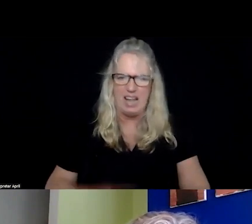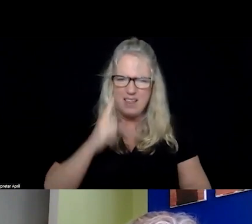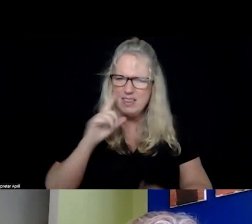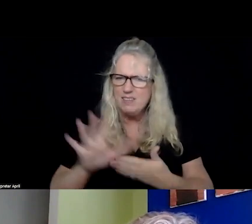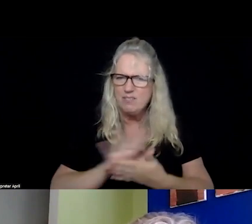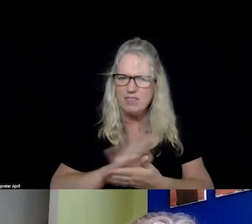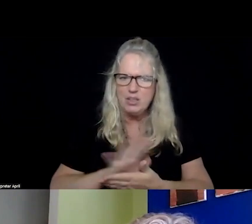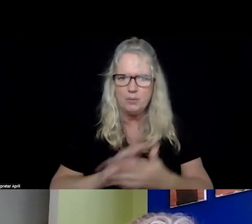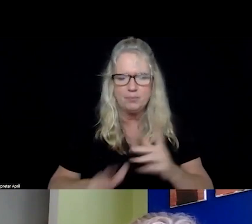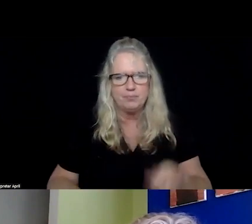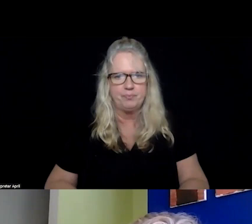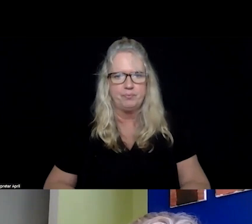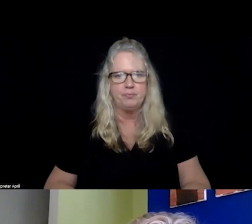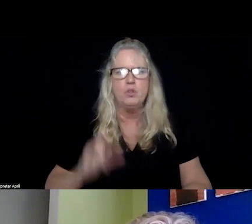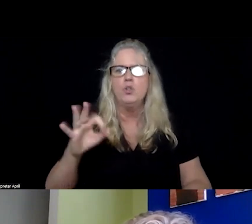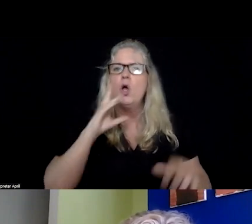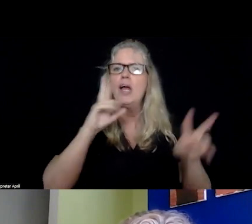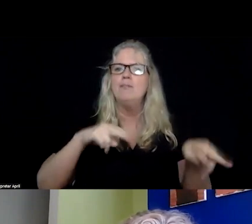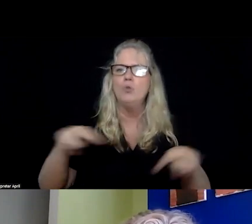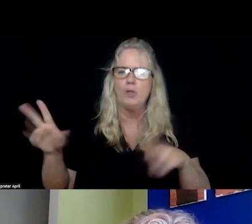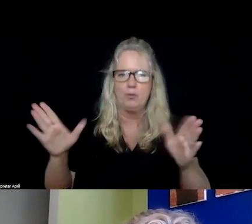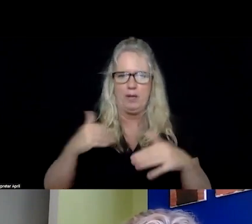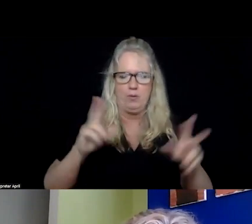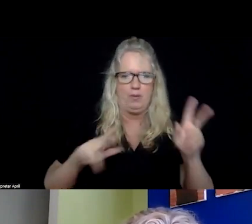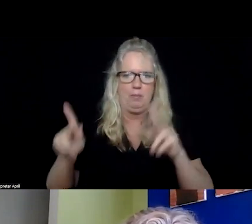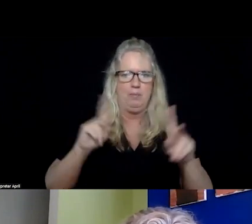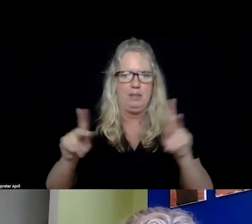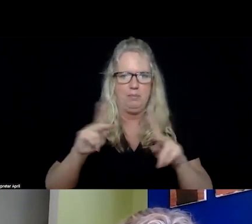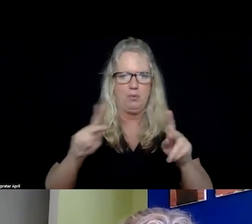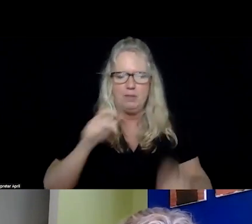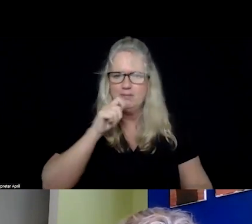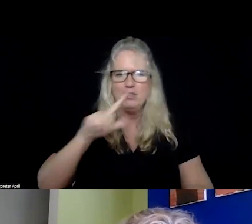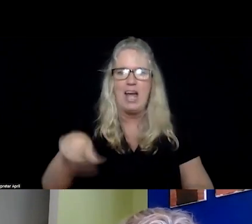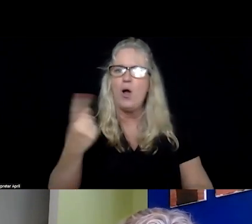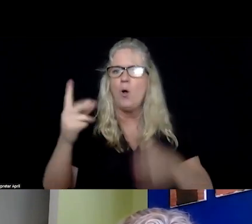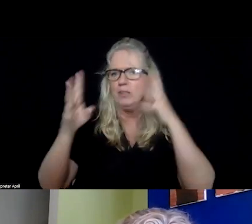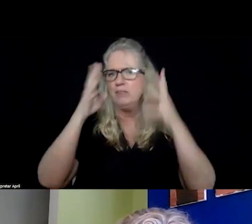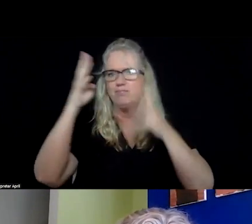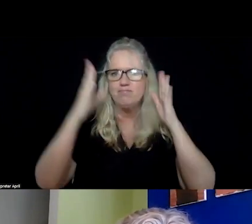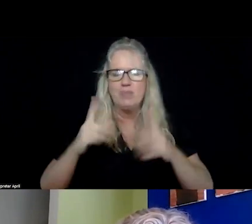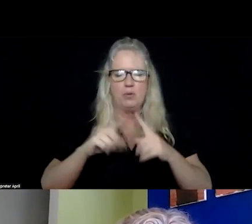right? Well, if you look around the room, there's a lot of people who are not only innovators, but really